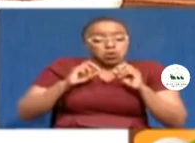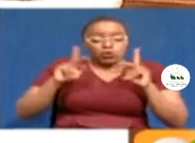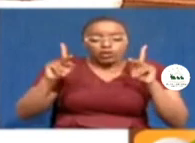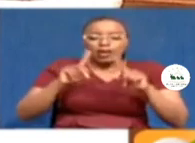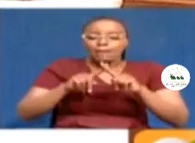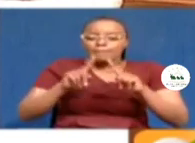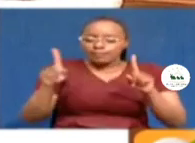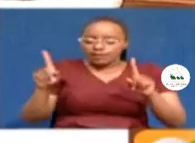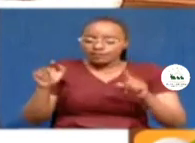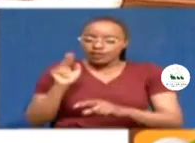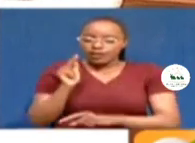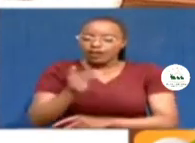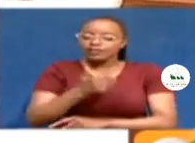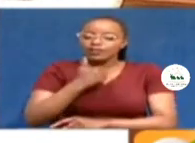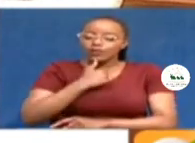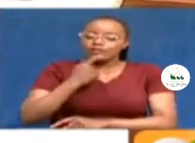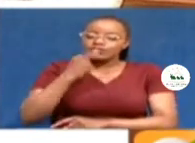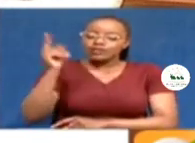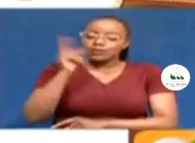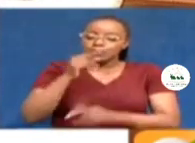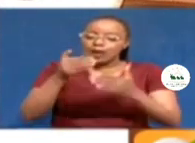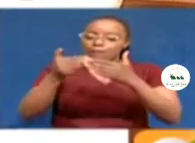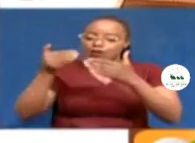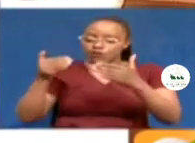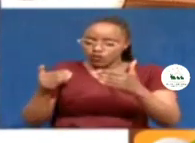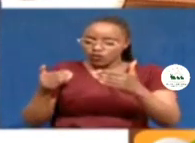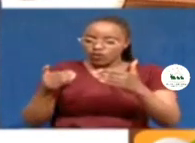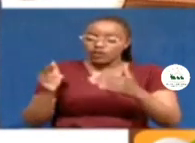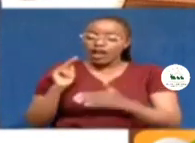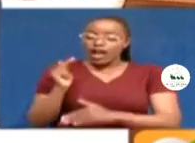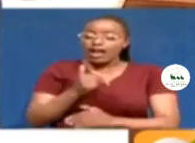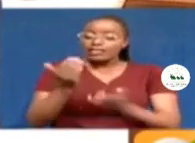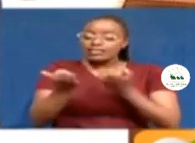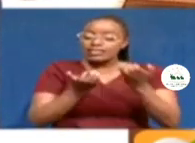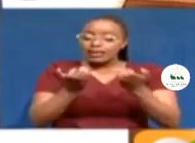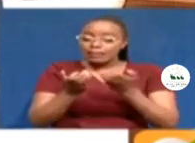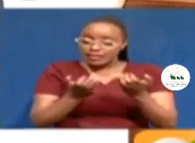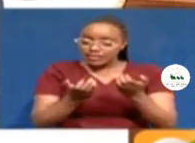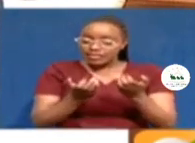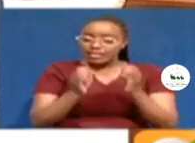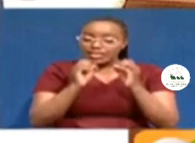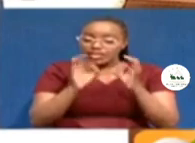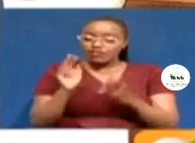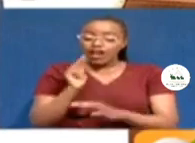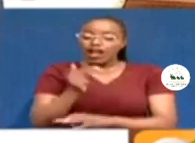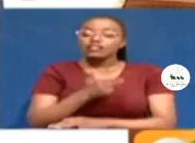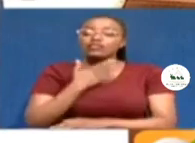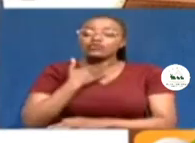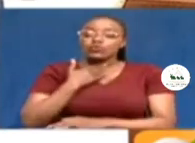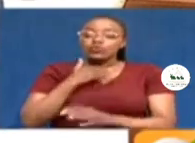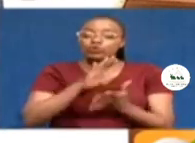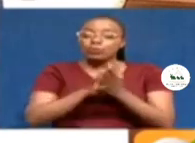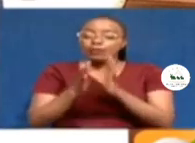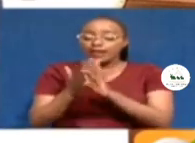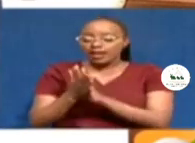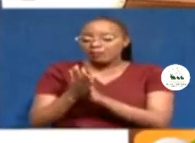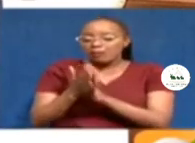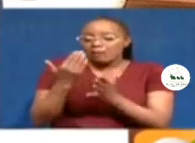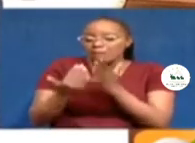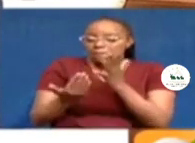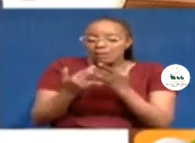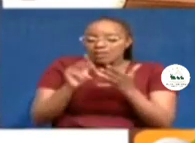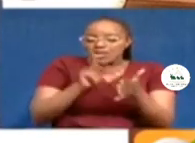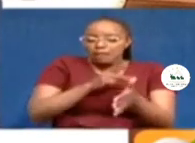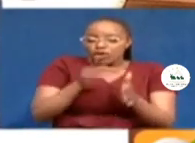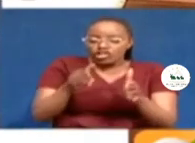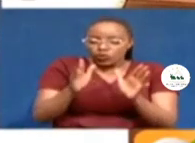that we have, and I've said this before, that we are in the business, if we want to be metaphorical about it,